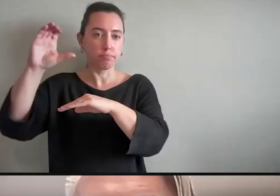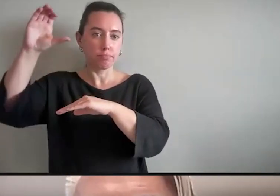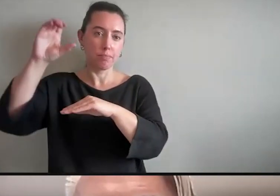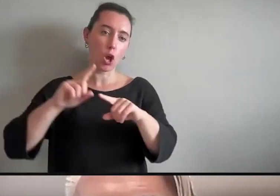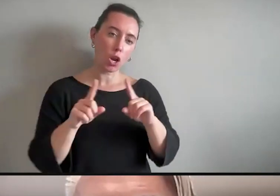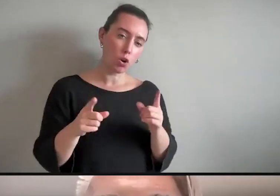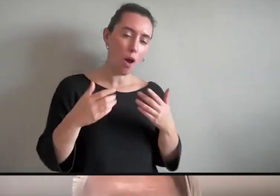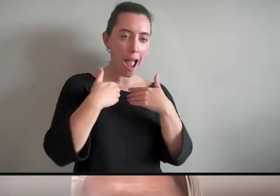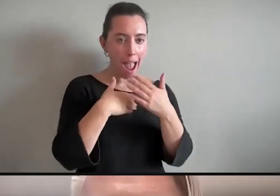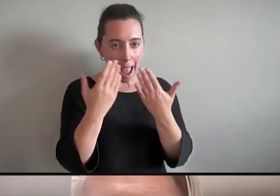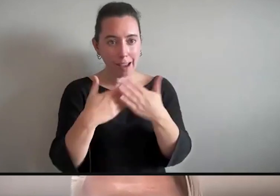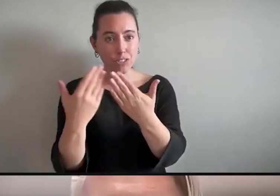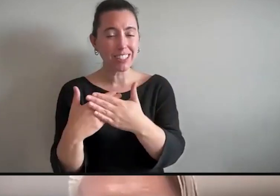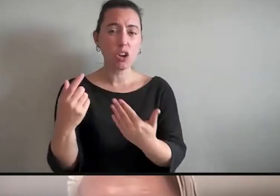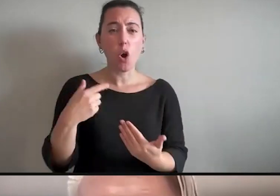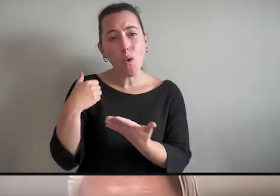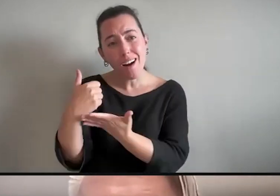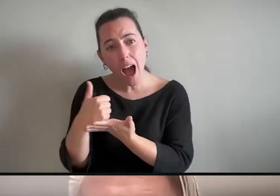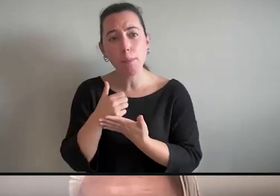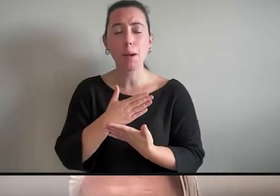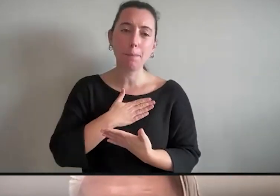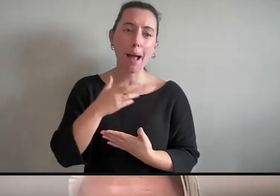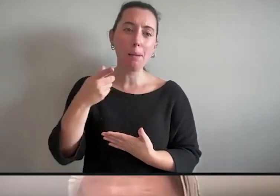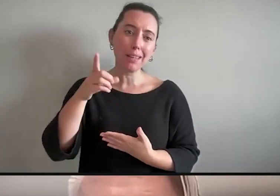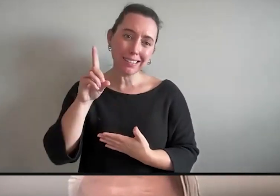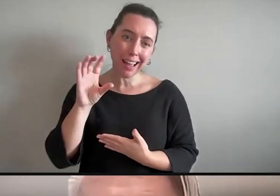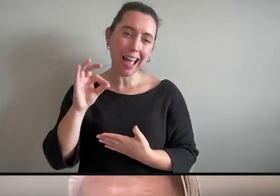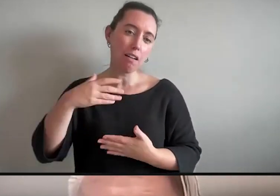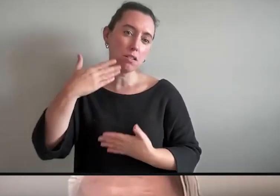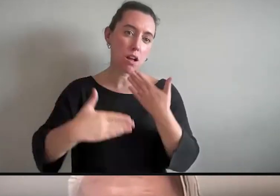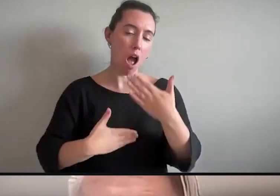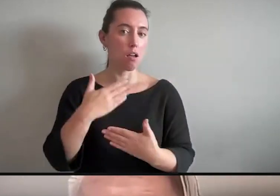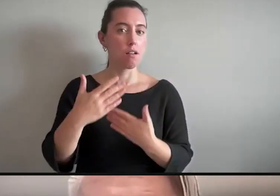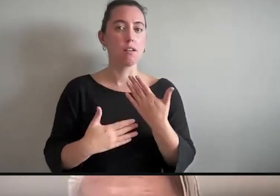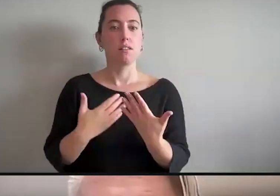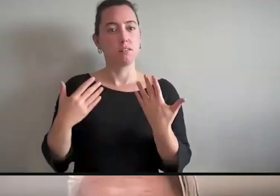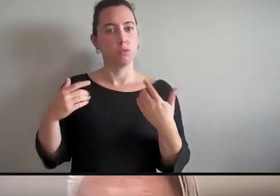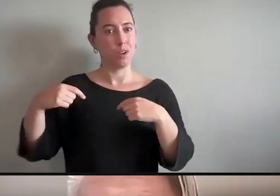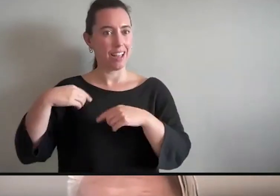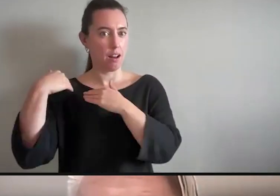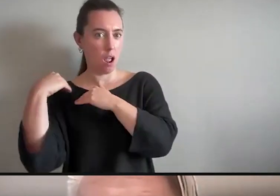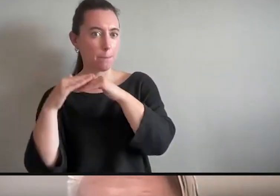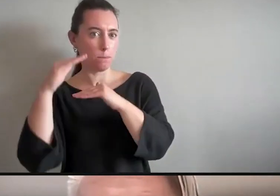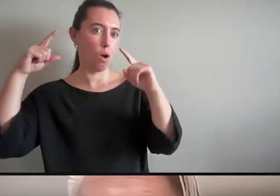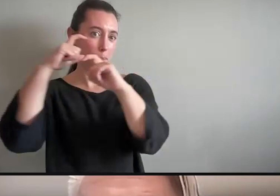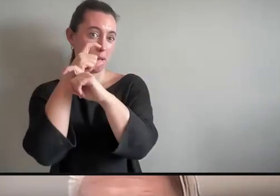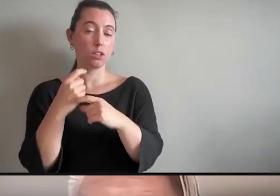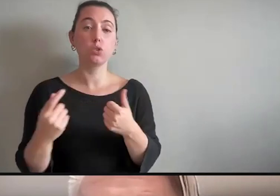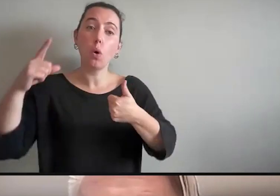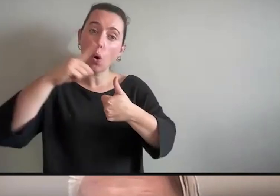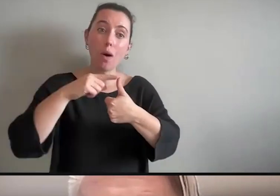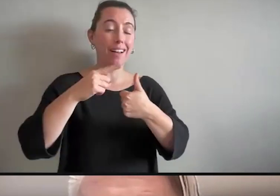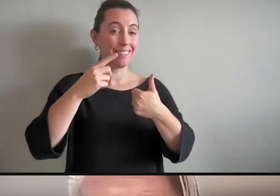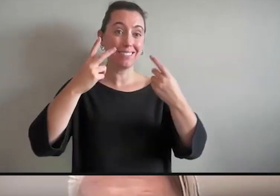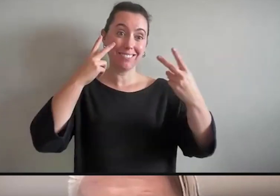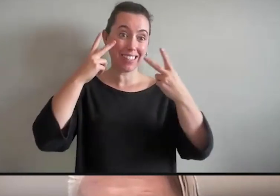frankly, you know, everybody can do if they're just shown how to do it. So more visibility in products. And I